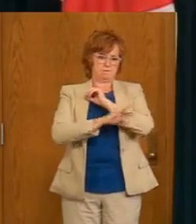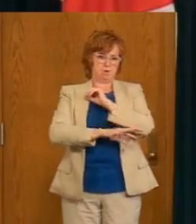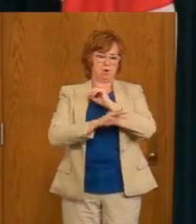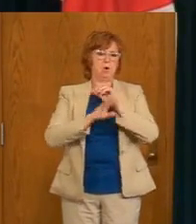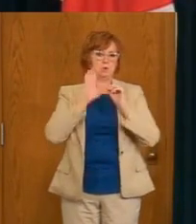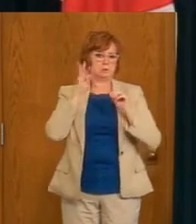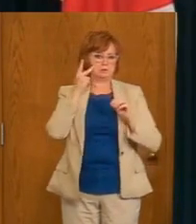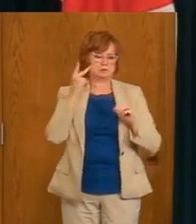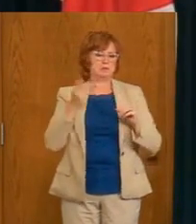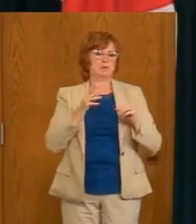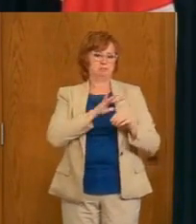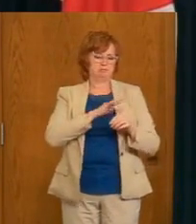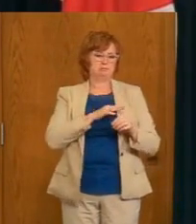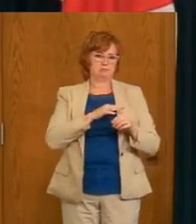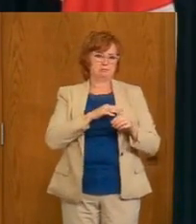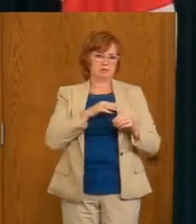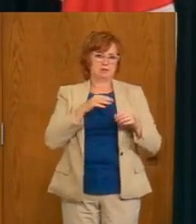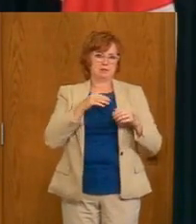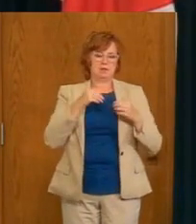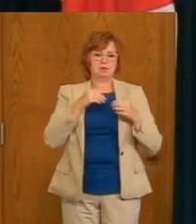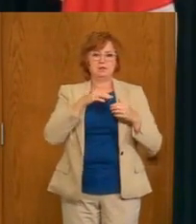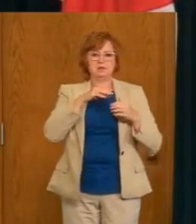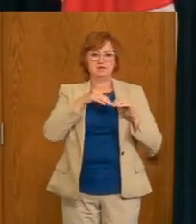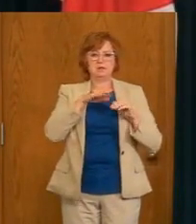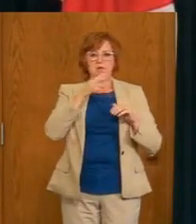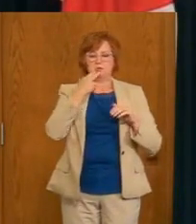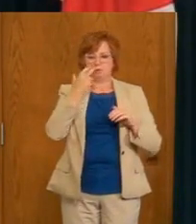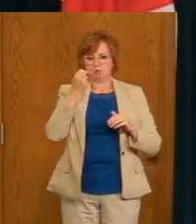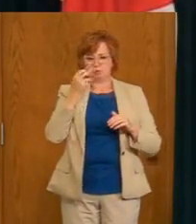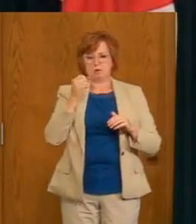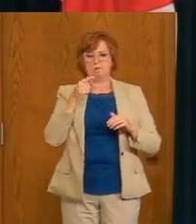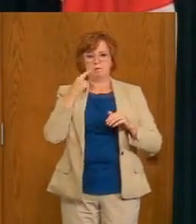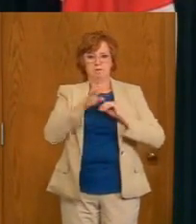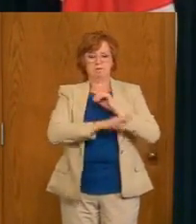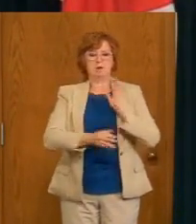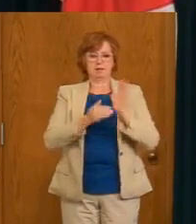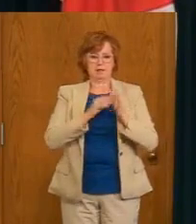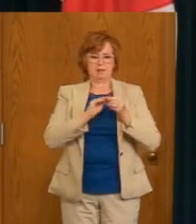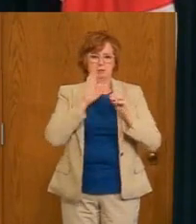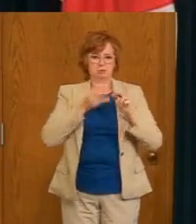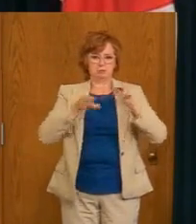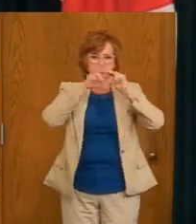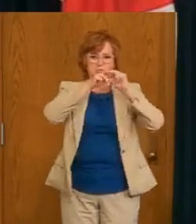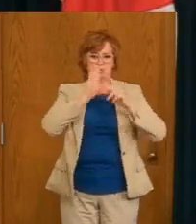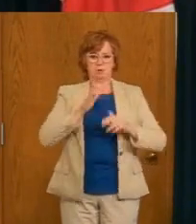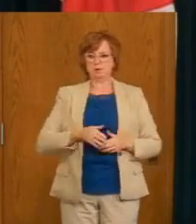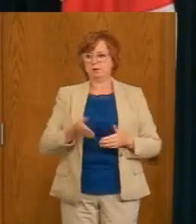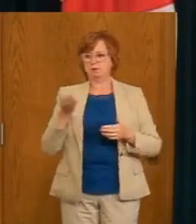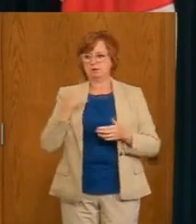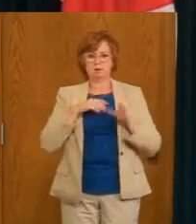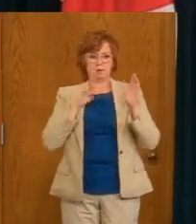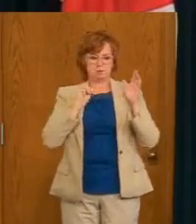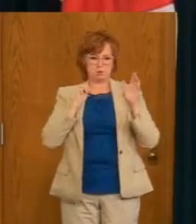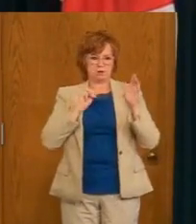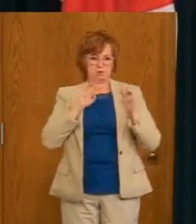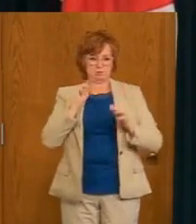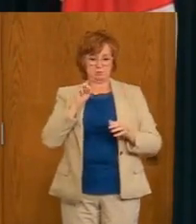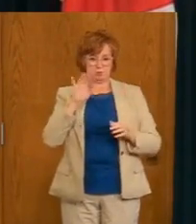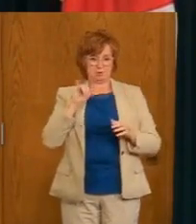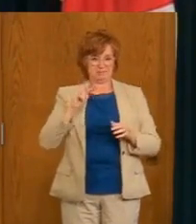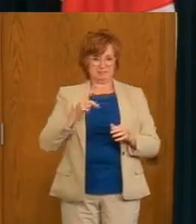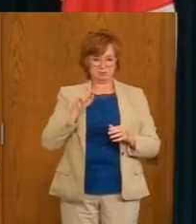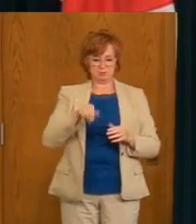think the uptake in people who are older, 60 and older, for example, exceeded expectations, exceeded any targets we had, and I